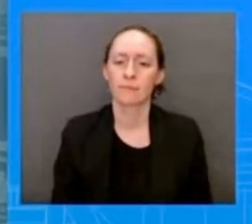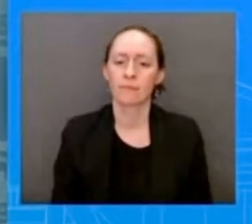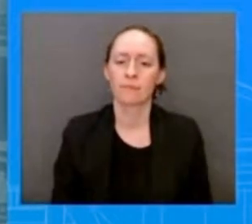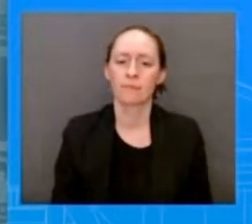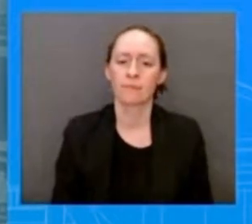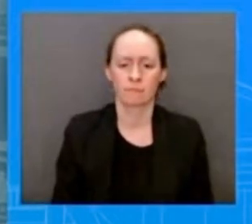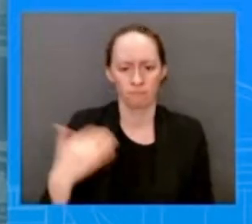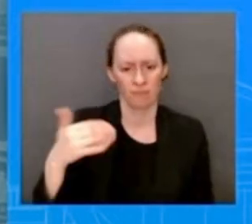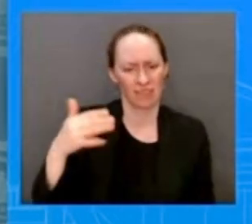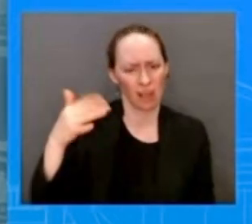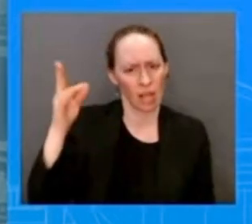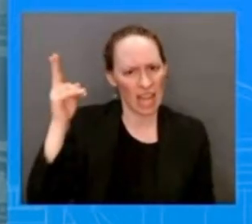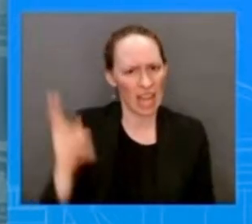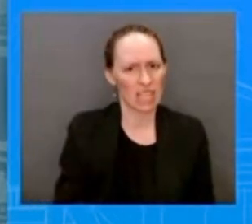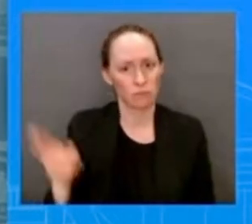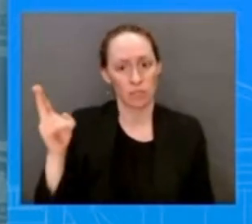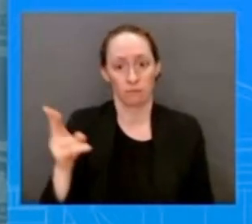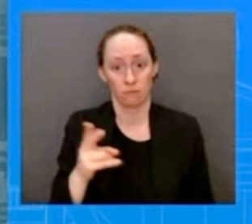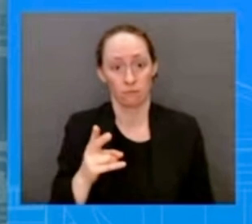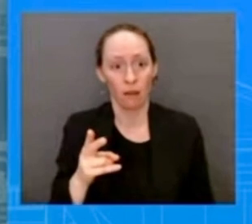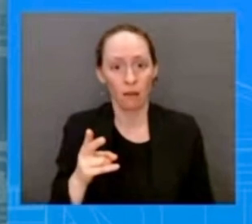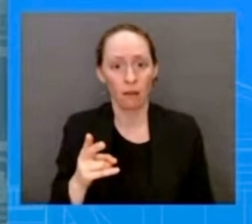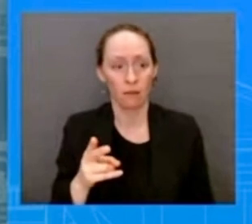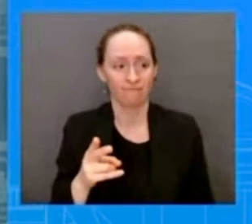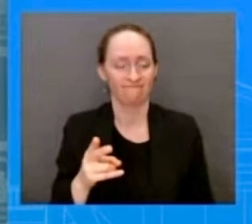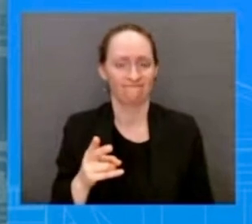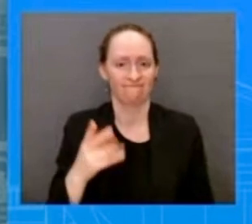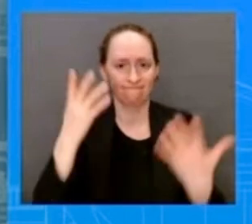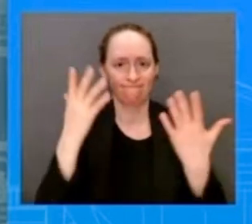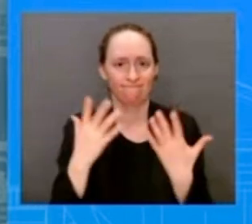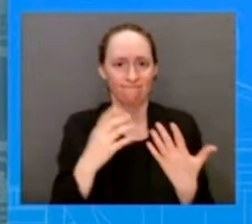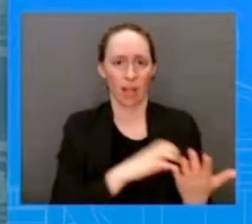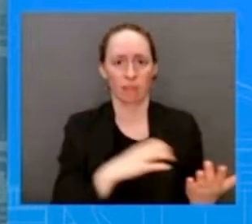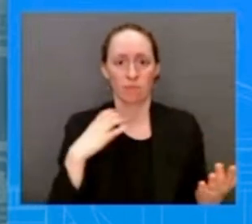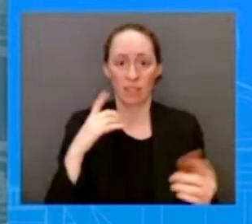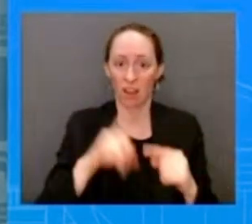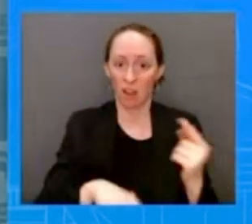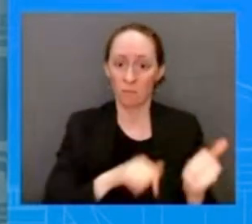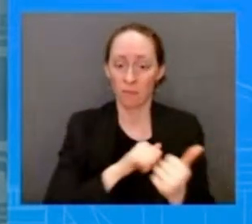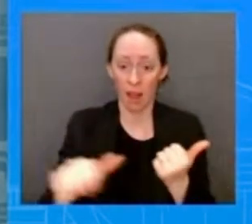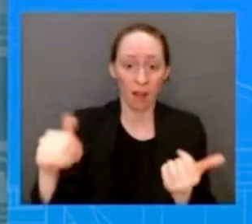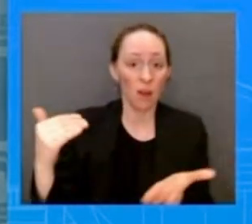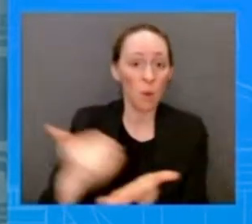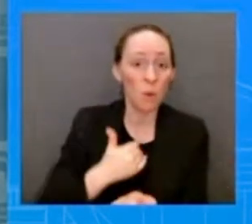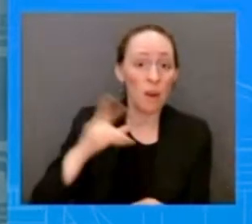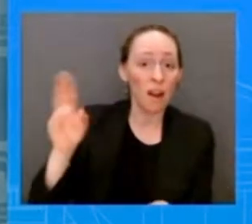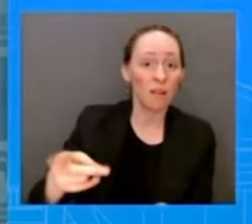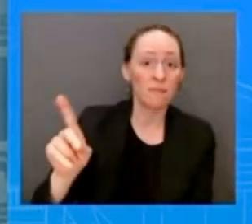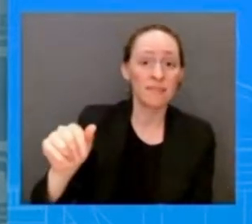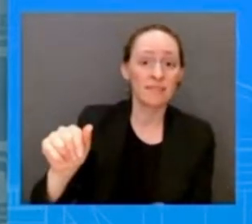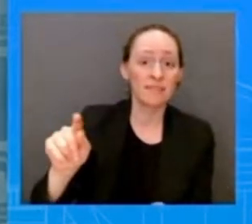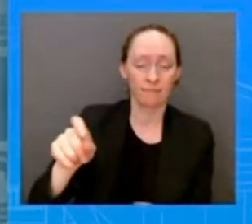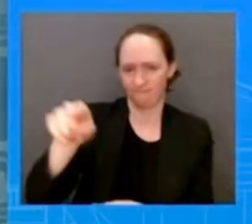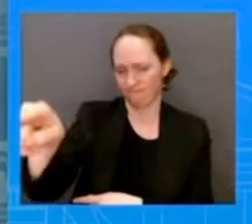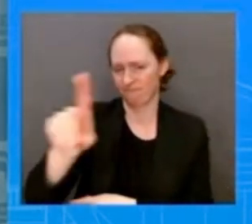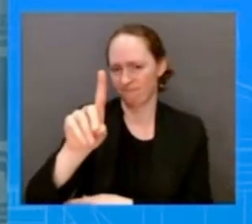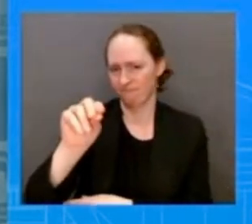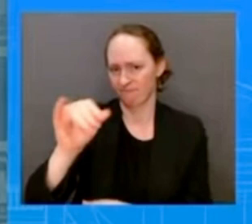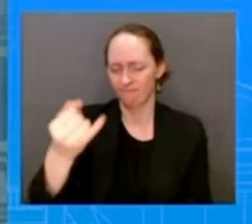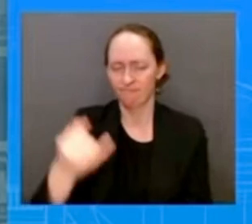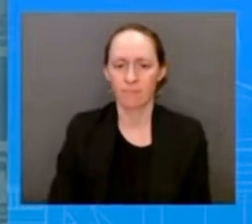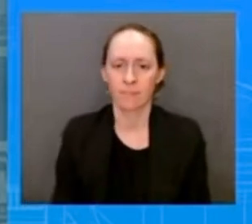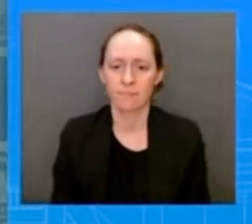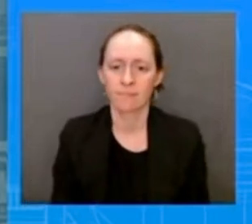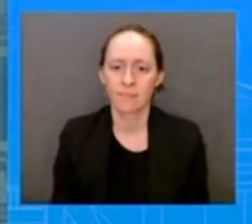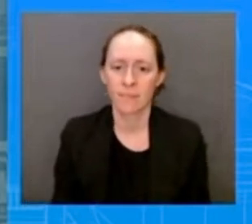I don't have an update for you. Department of Justice would clearly have more information. I know you just stated them. I just don't have anything to share for you at this